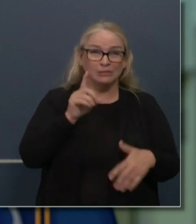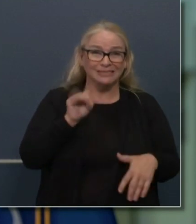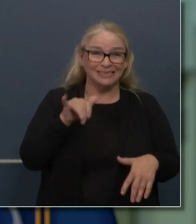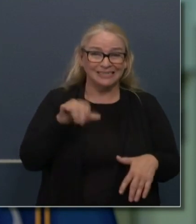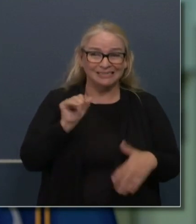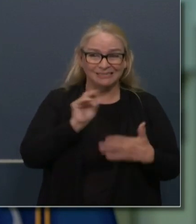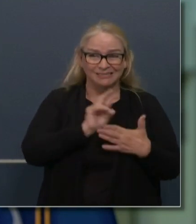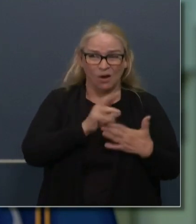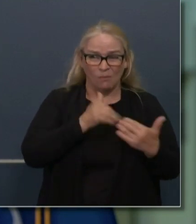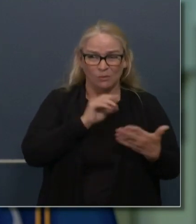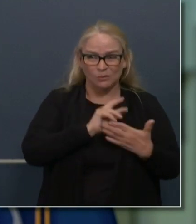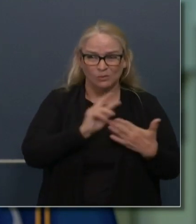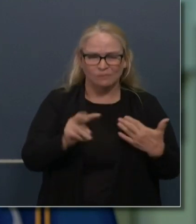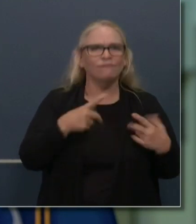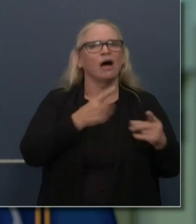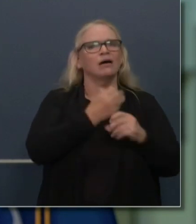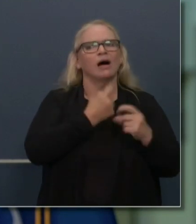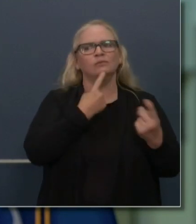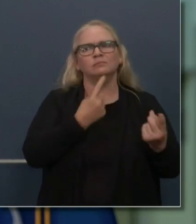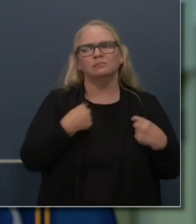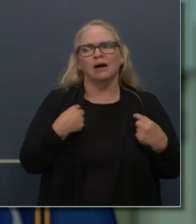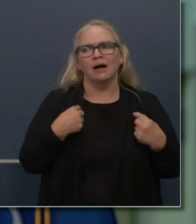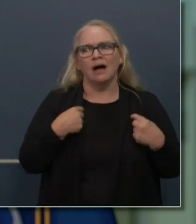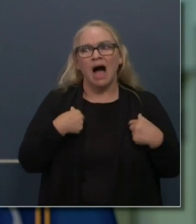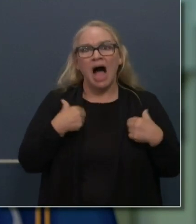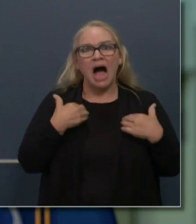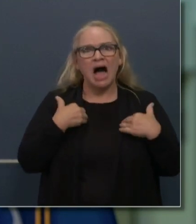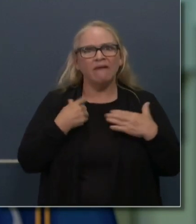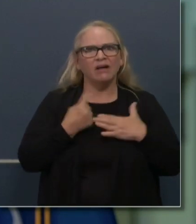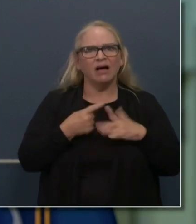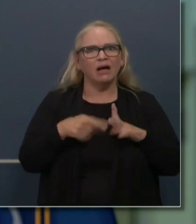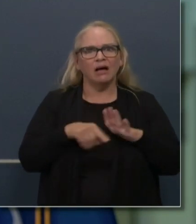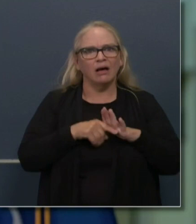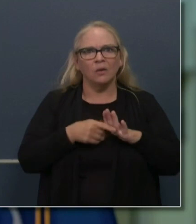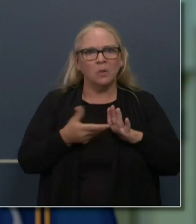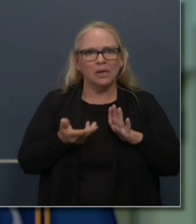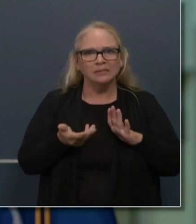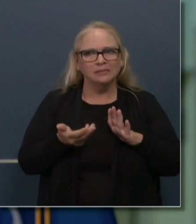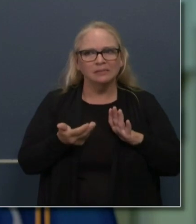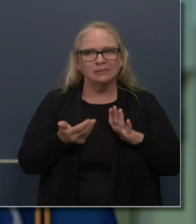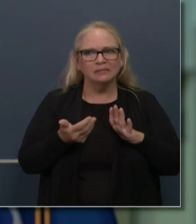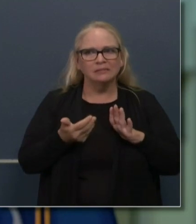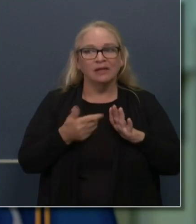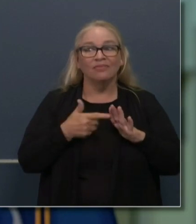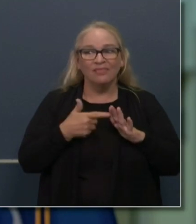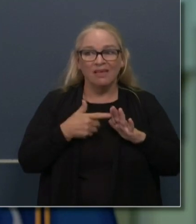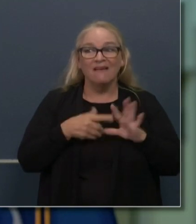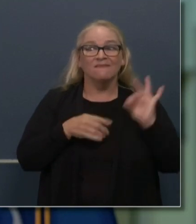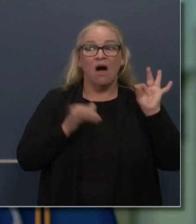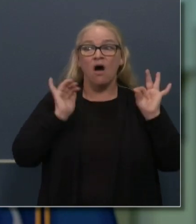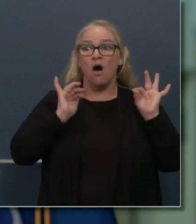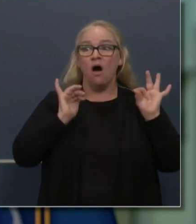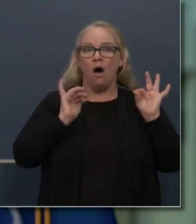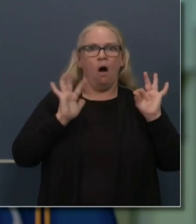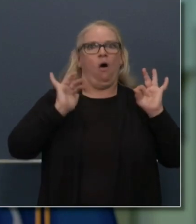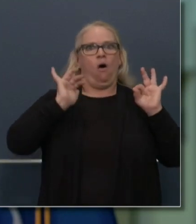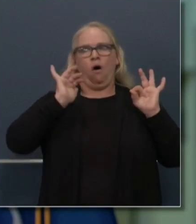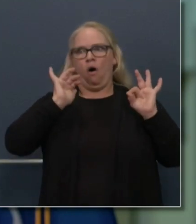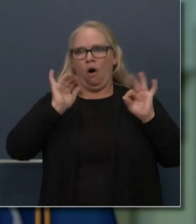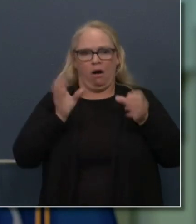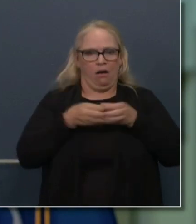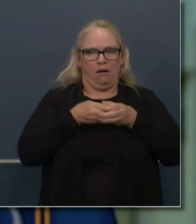that point, they maybe have 1 day left to have a day of quarantine. But what's being done to alleviate some of the stress